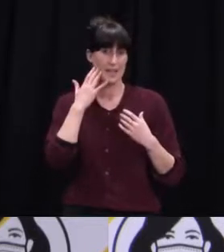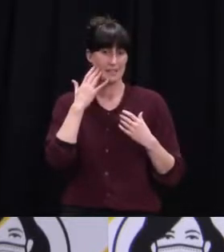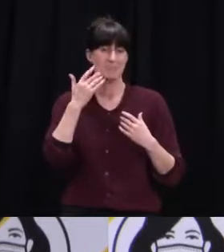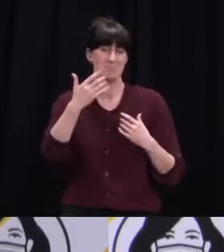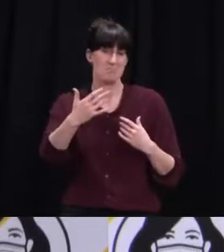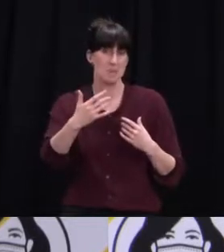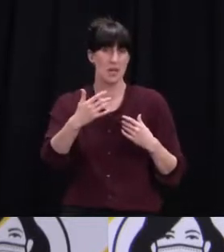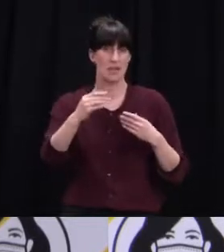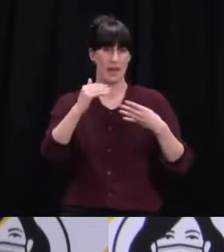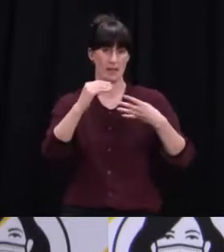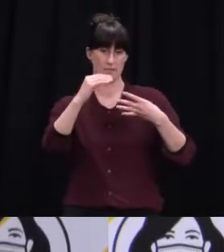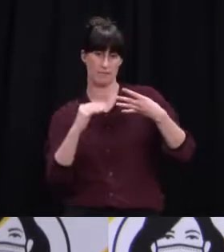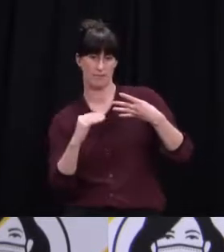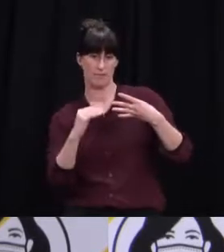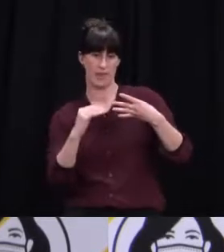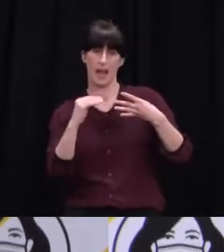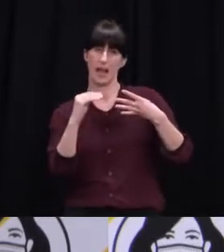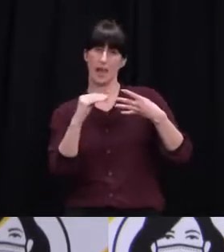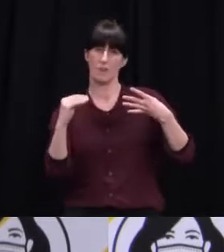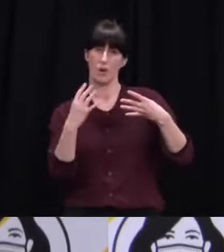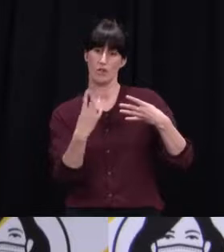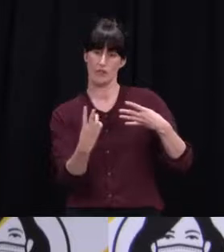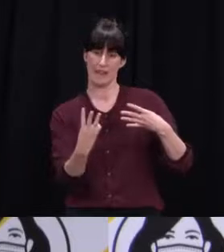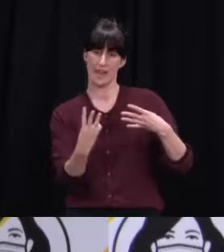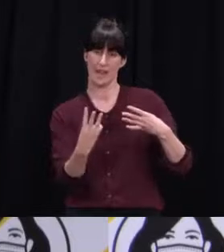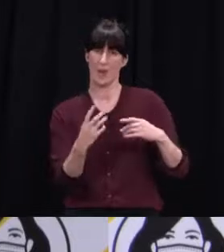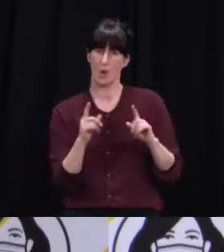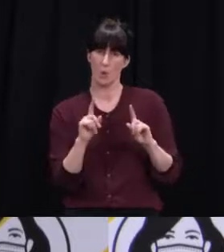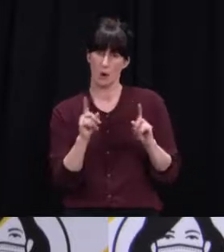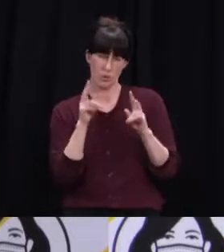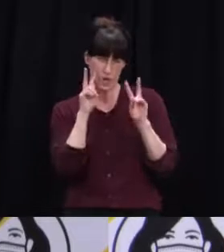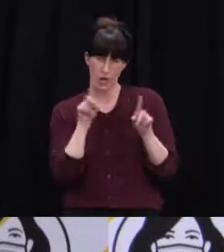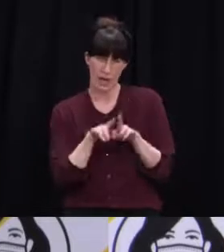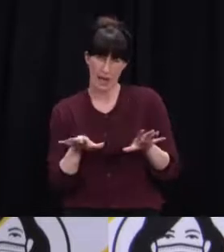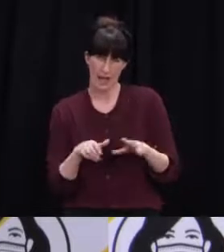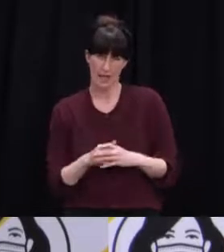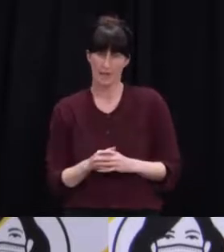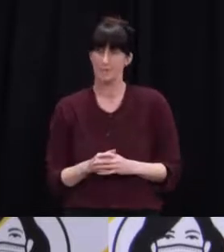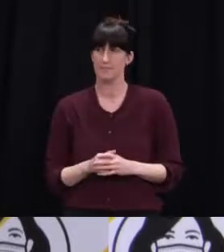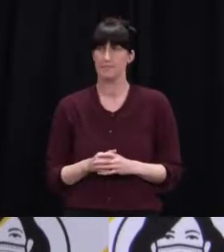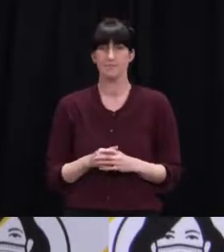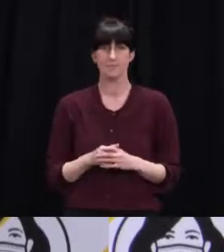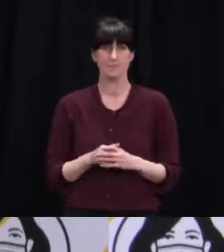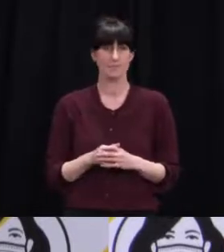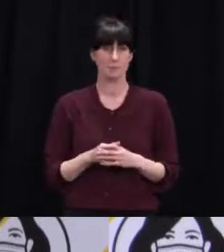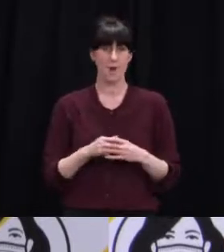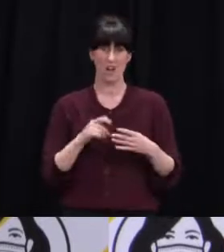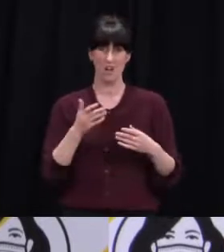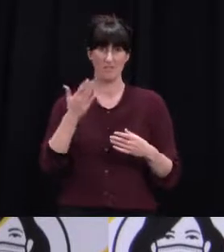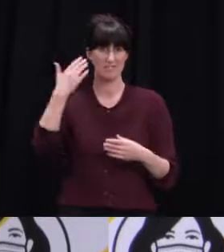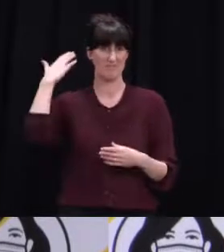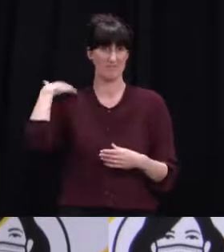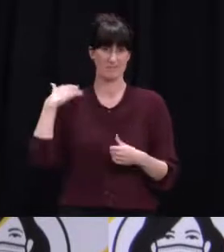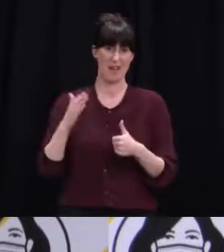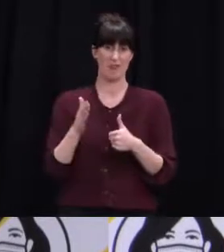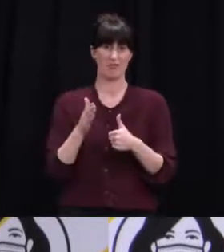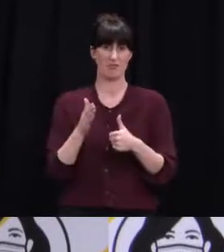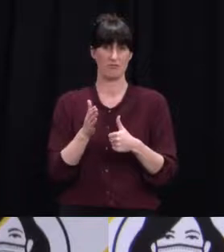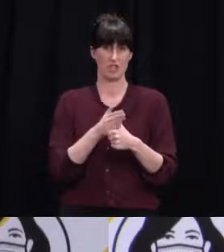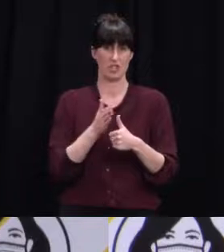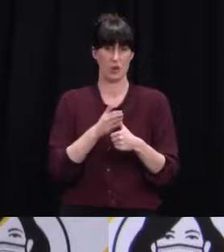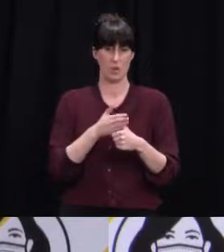give to businesses of what lower alert levels will look like this time around? For example, will level 3 be more or less restrictive than it has been in